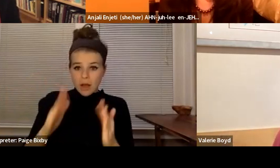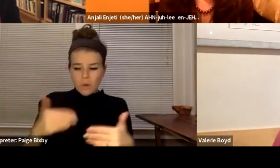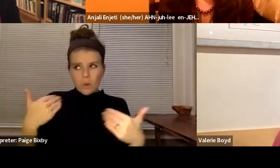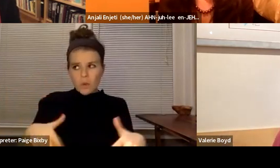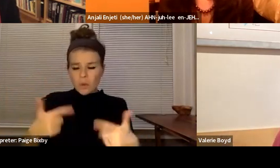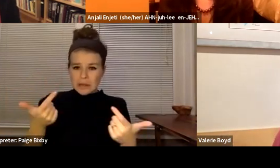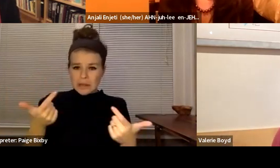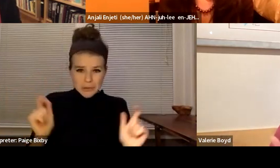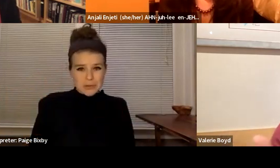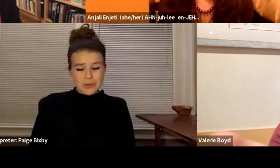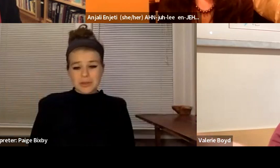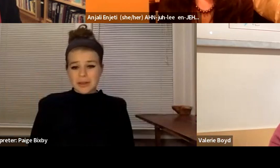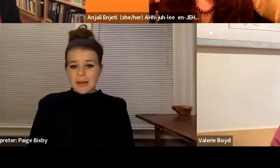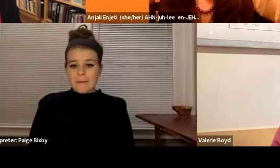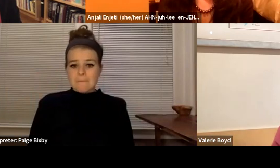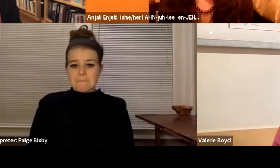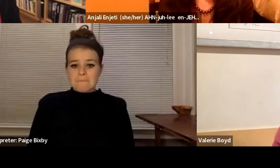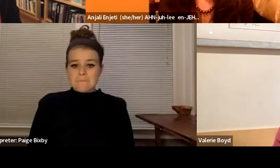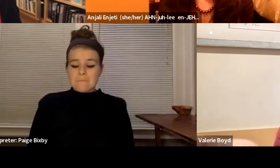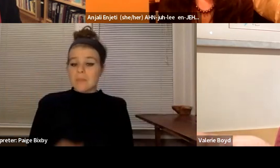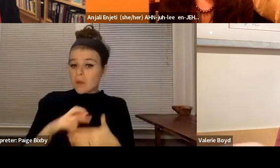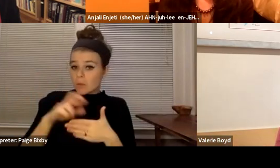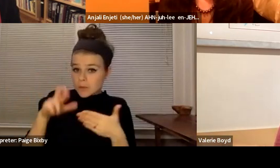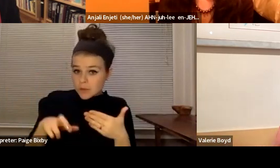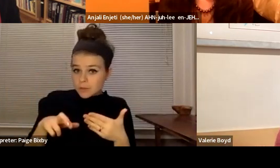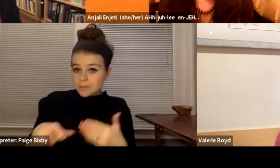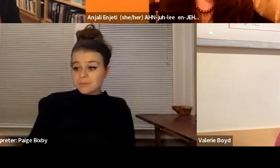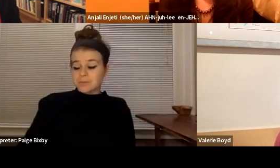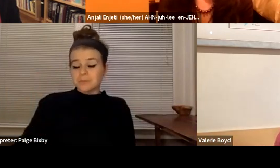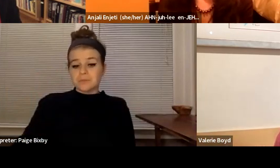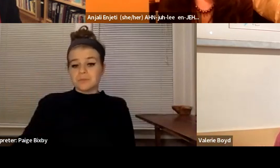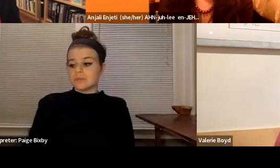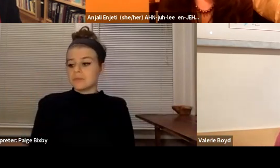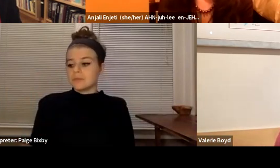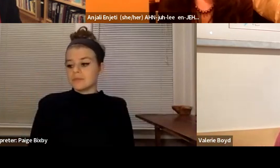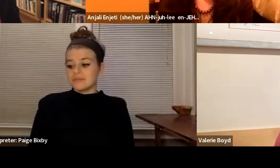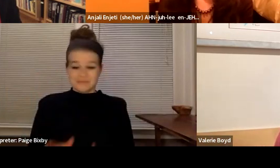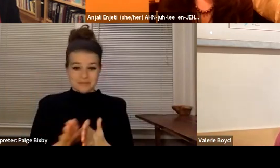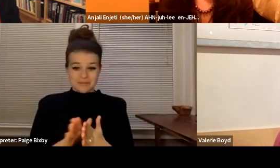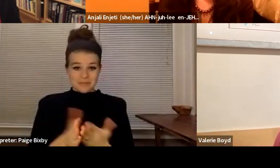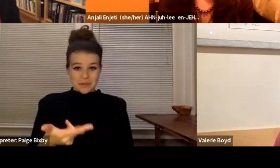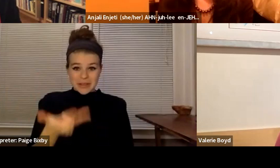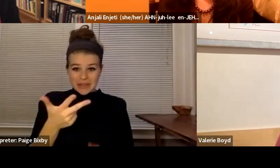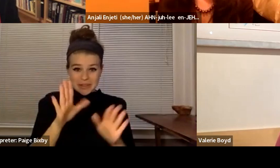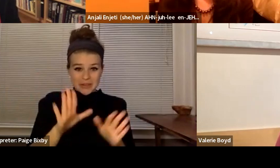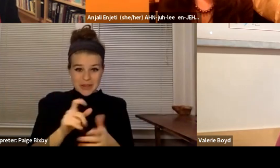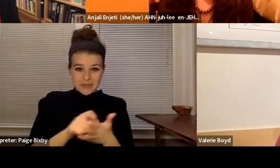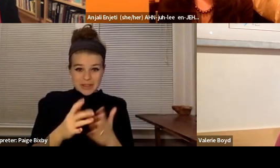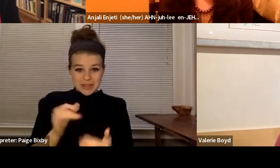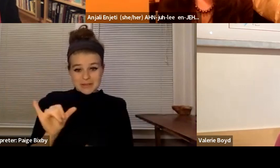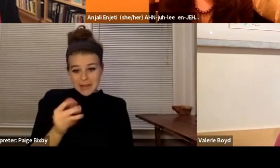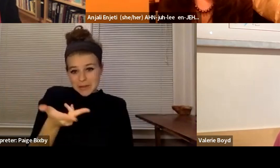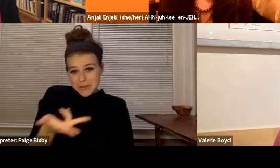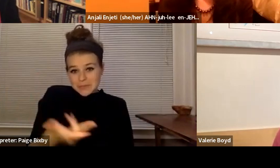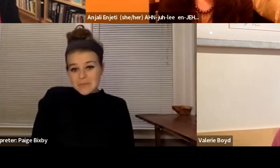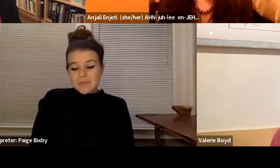And it results in, you know, books by three great writers like you. I can do only so much